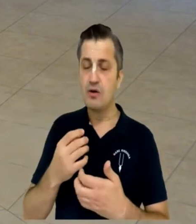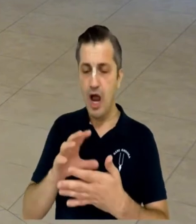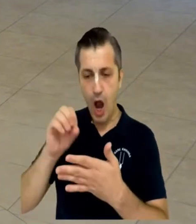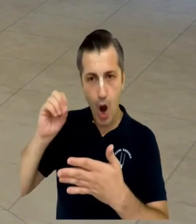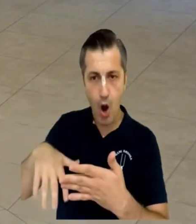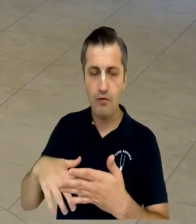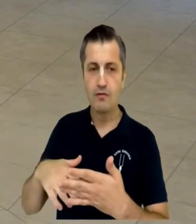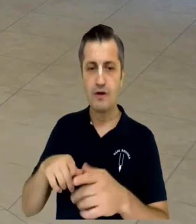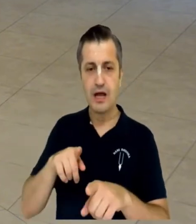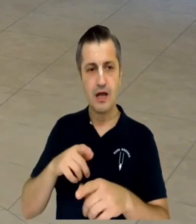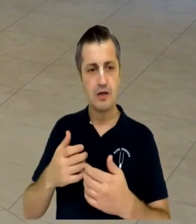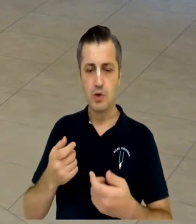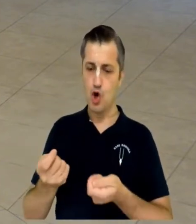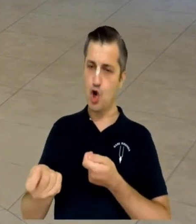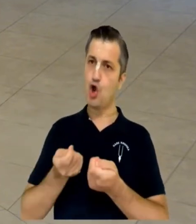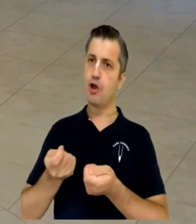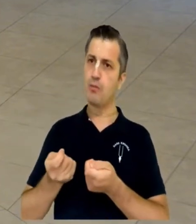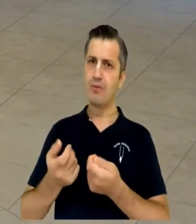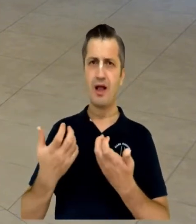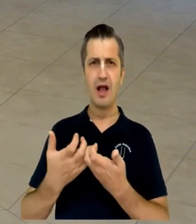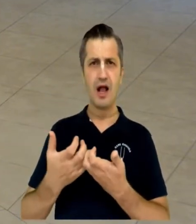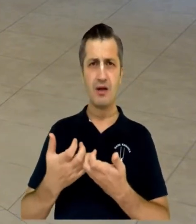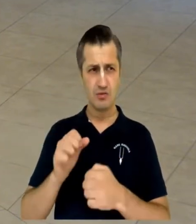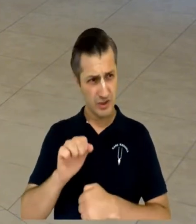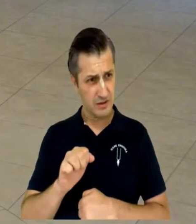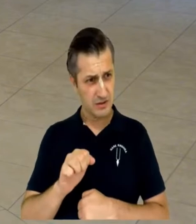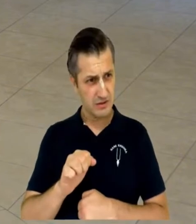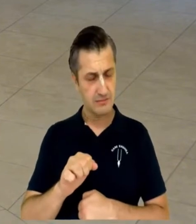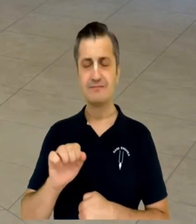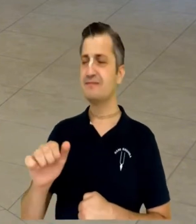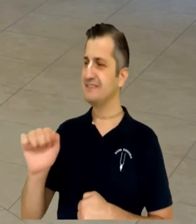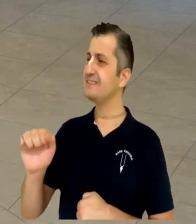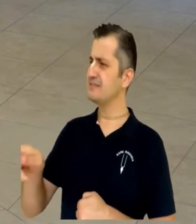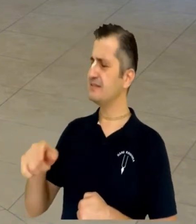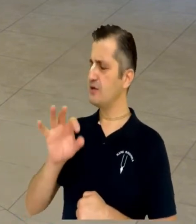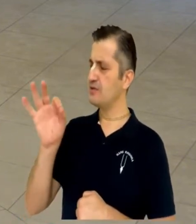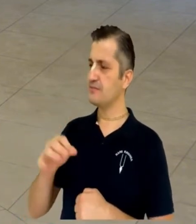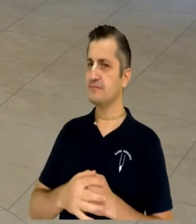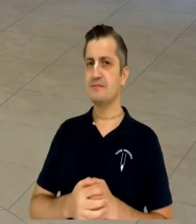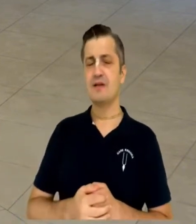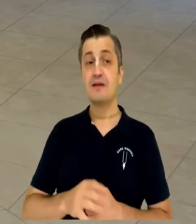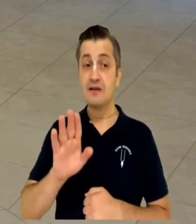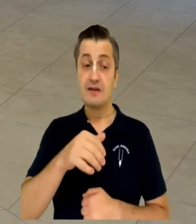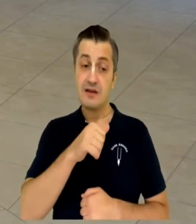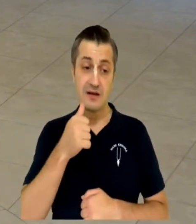them? How can we come at peace with them? Is that correct? Okay. It's a very nice question.